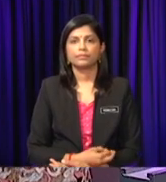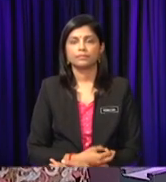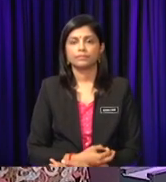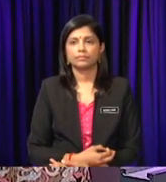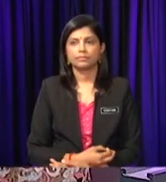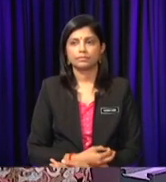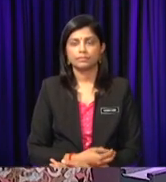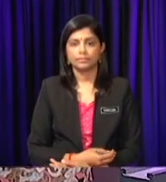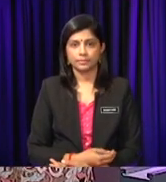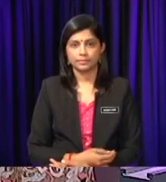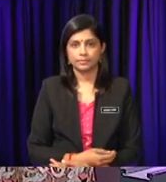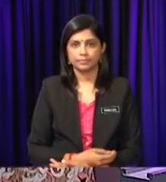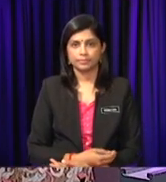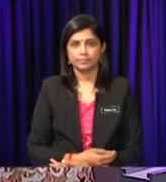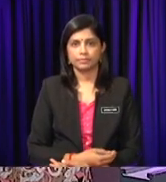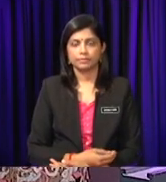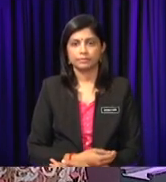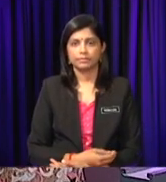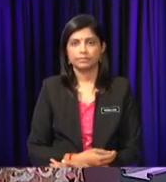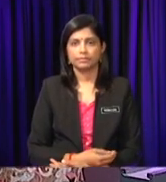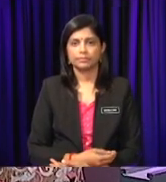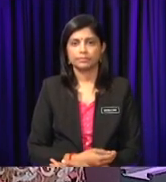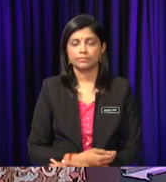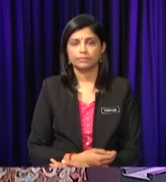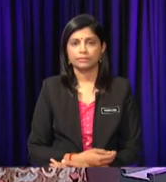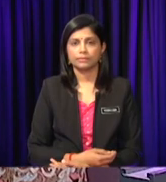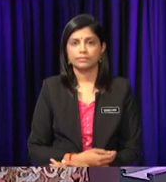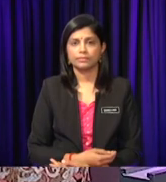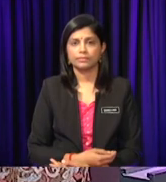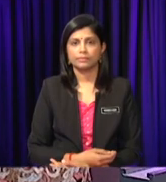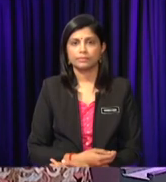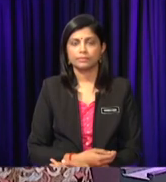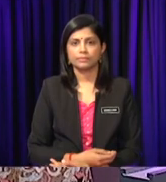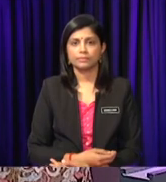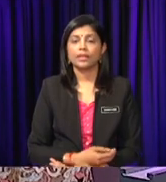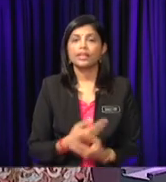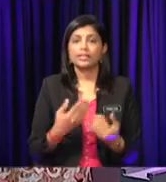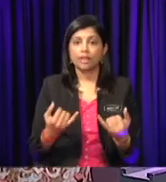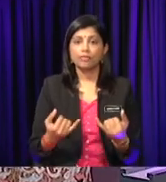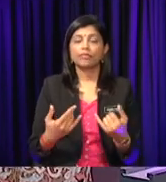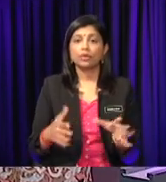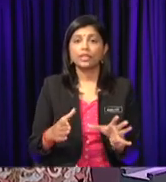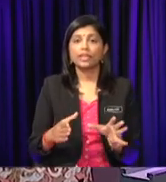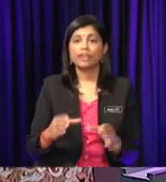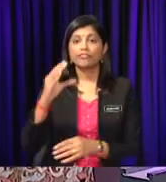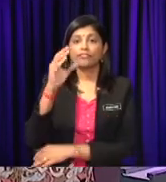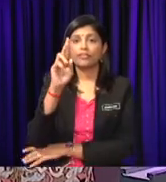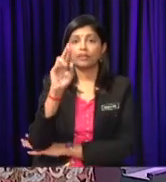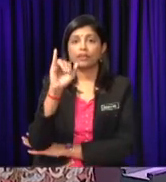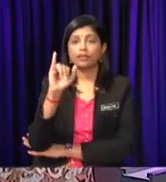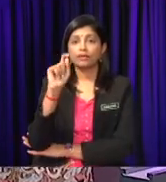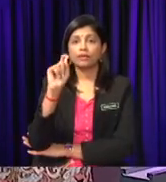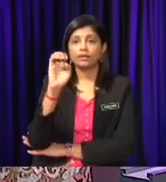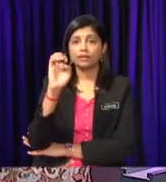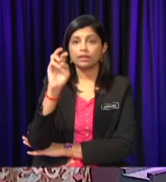from the exam syndicate, from Lembaga Peperiksaan. We have set criteria, okay, that we have to study